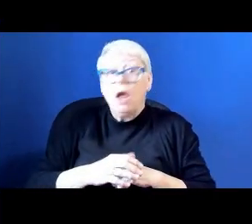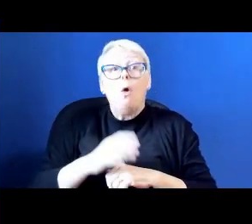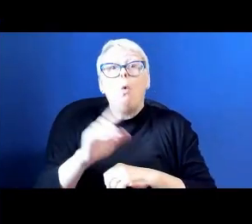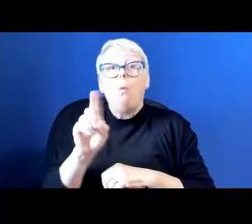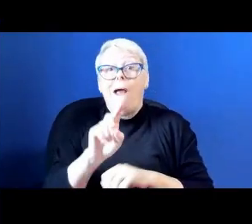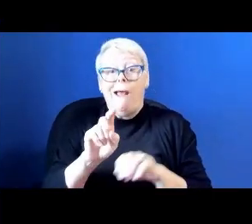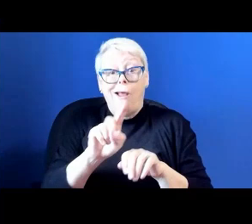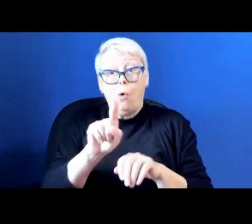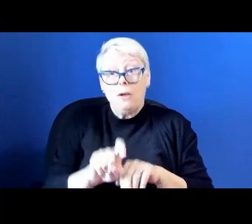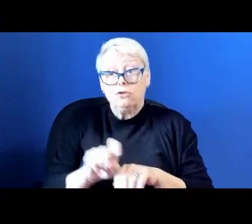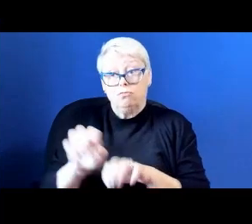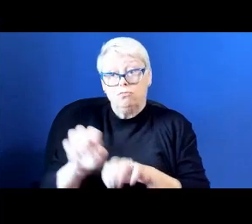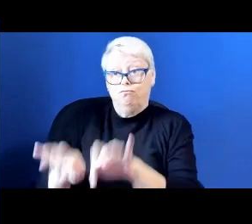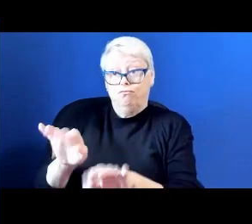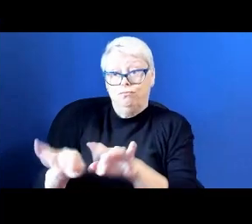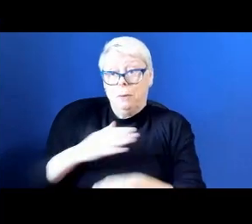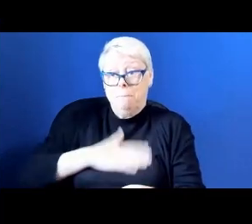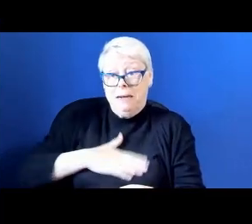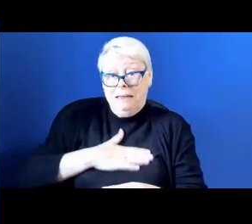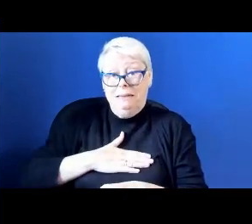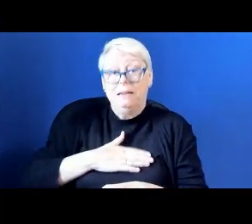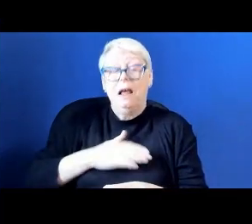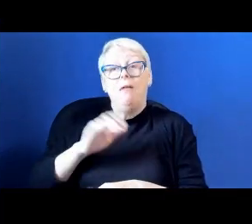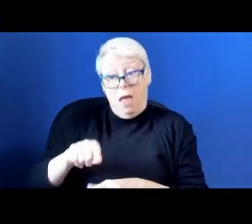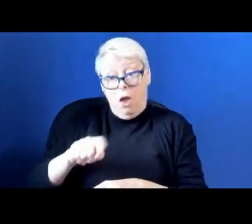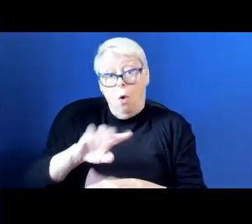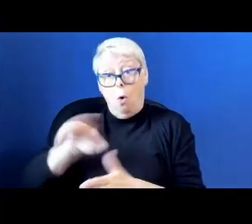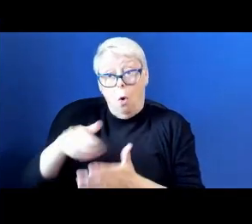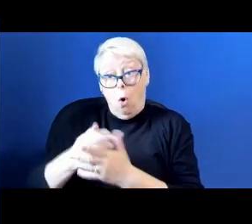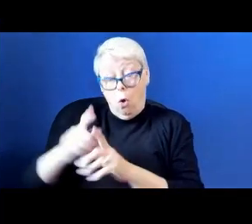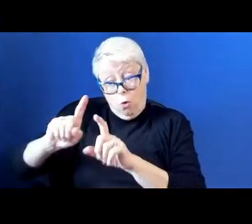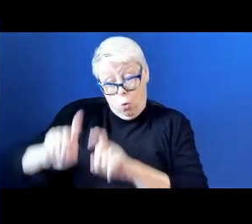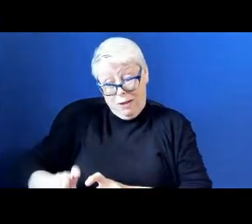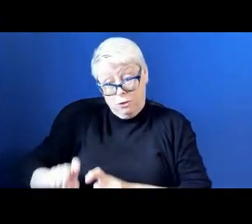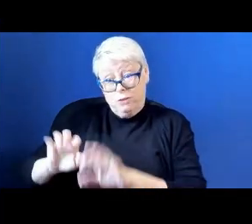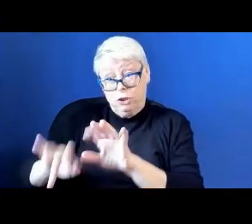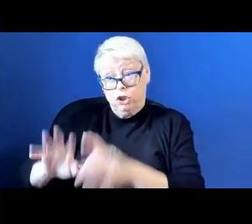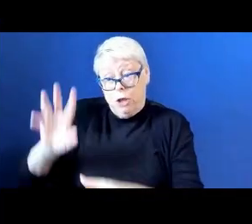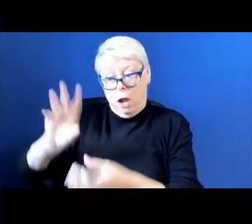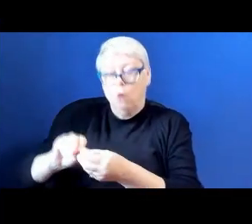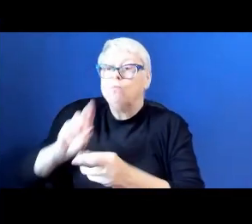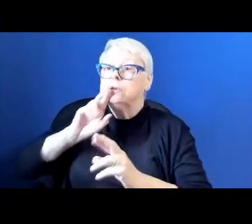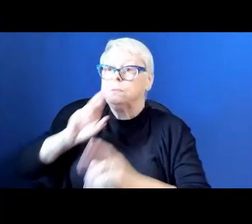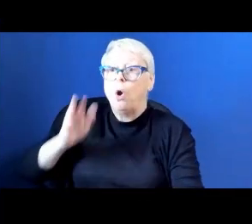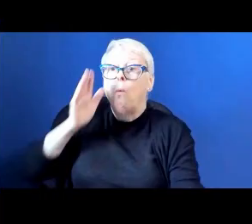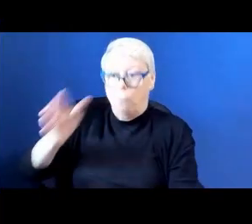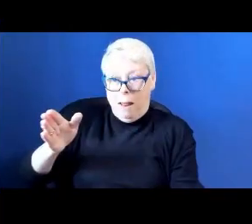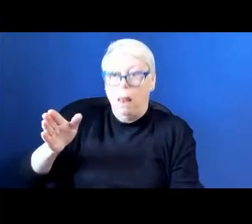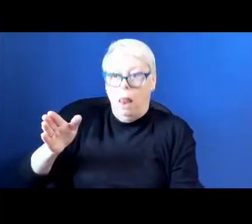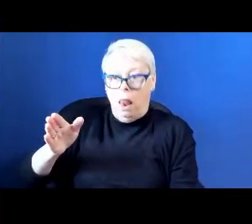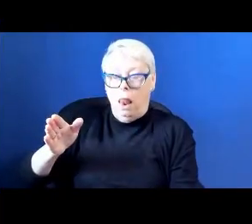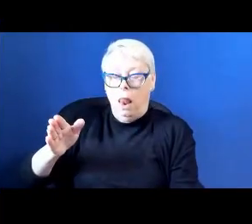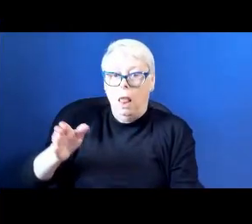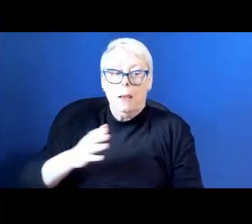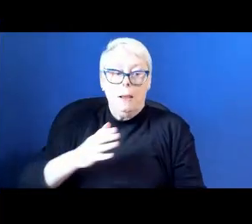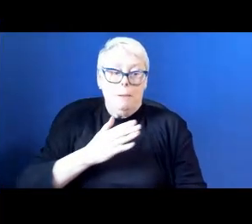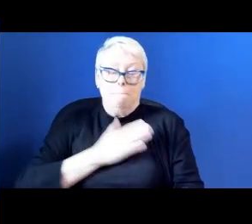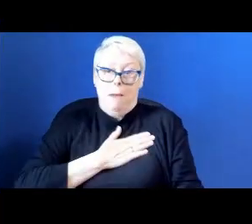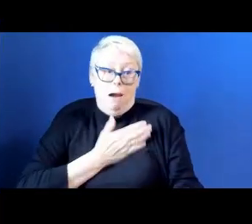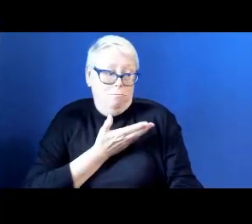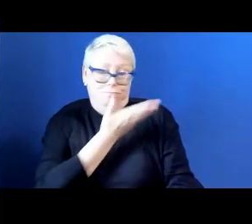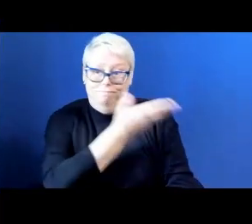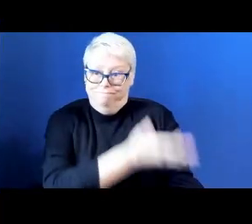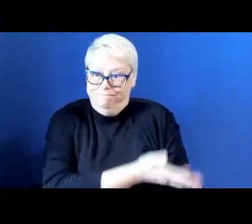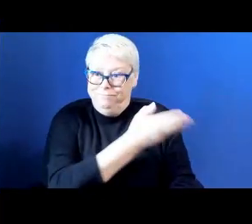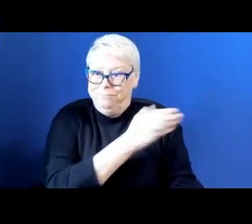and we will ensure that all questions that were submitted will be responded. My colleague Erin